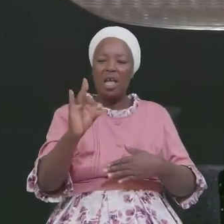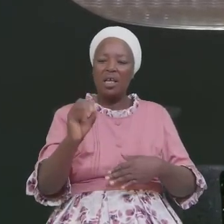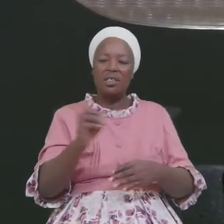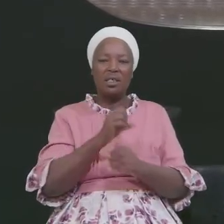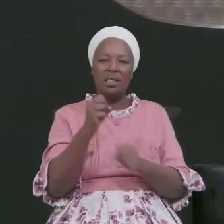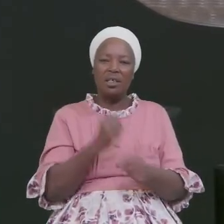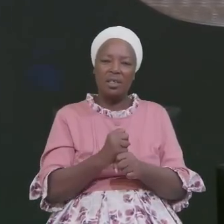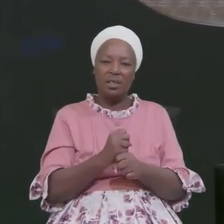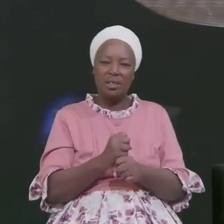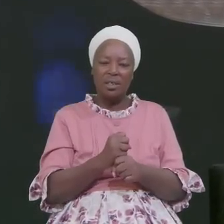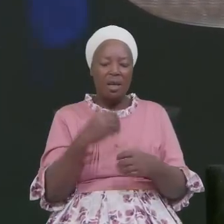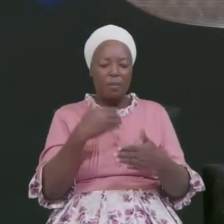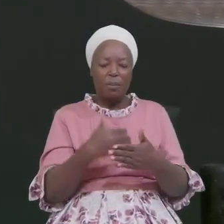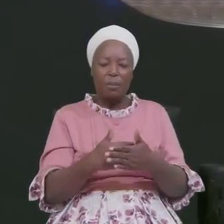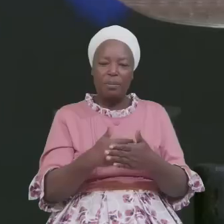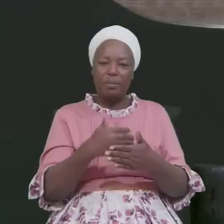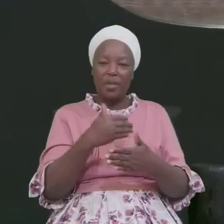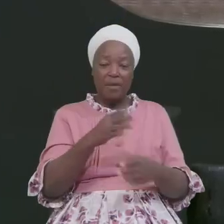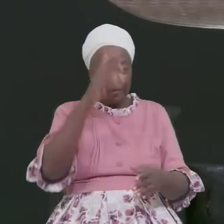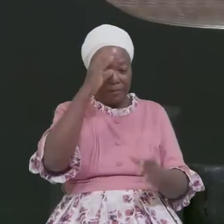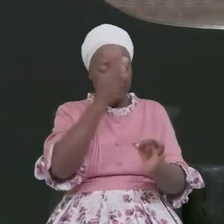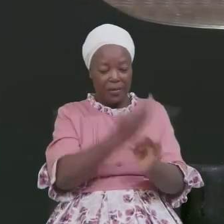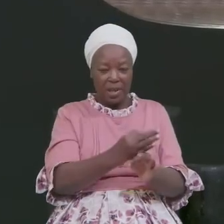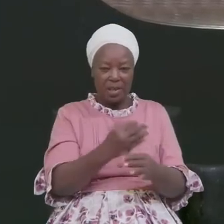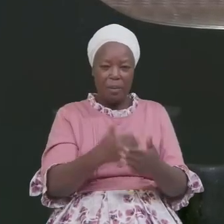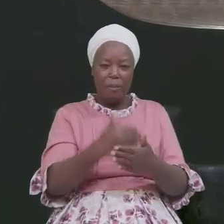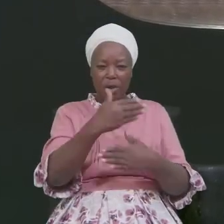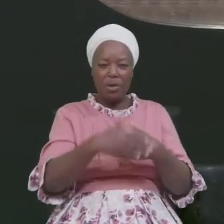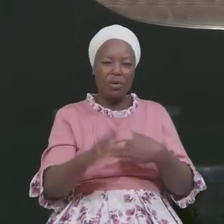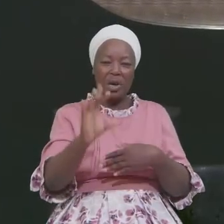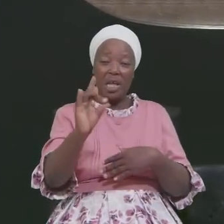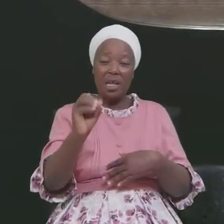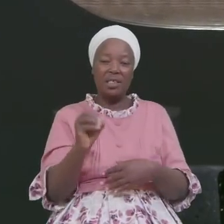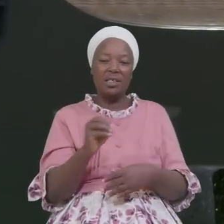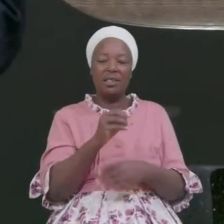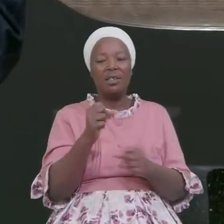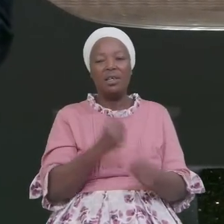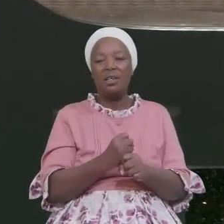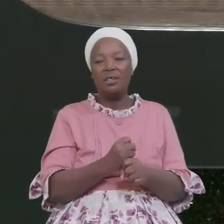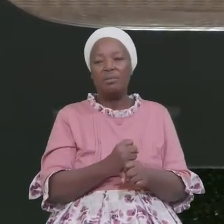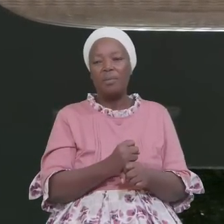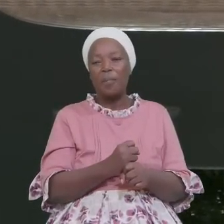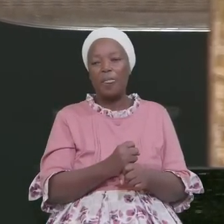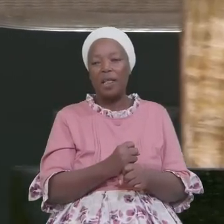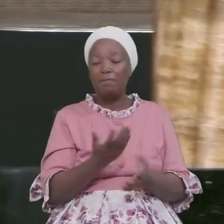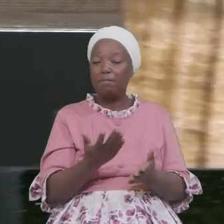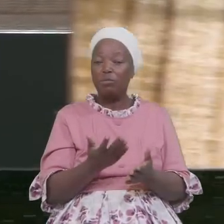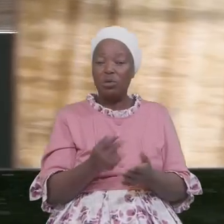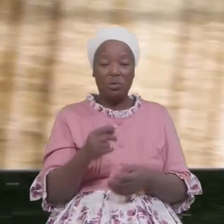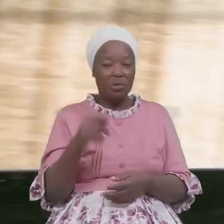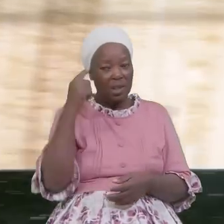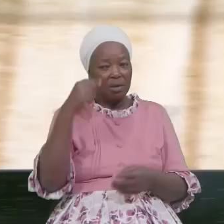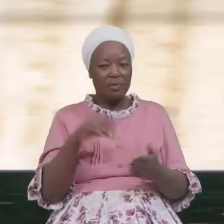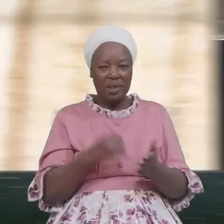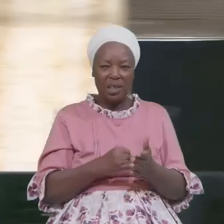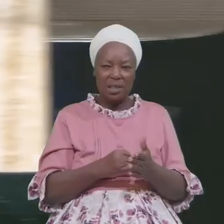Faith beyond first call. You know, sometimes when you think about it, a young man